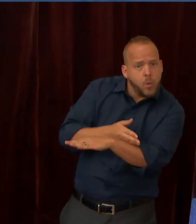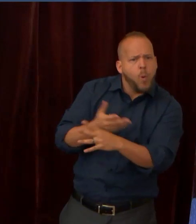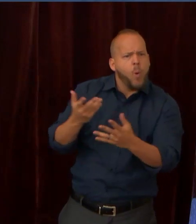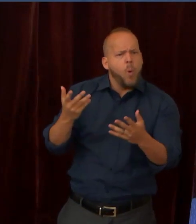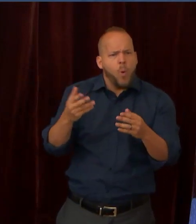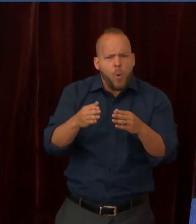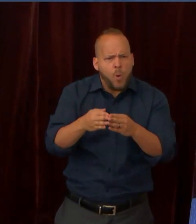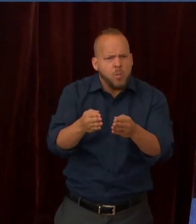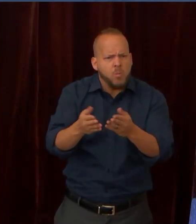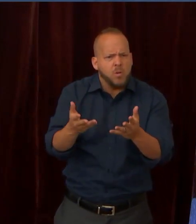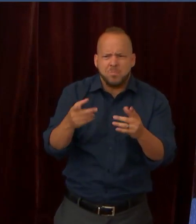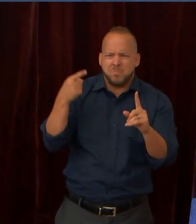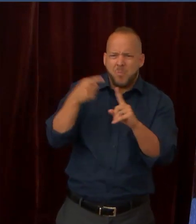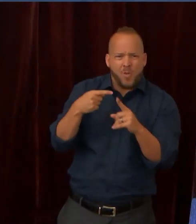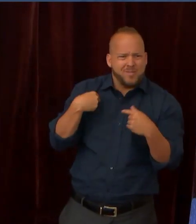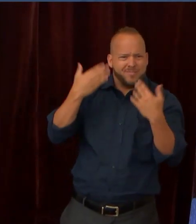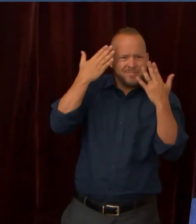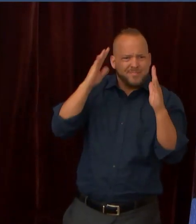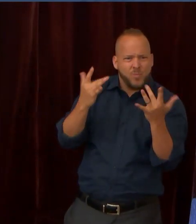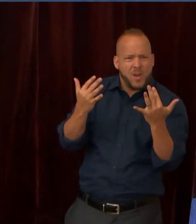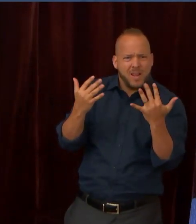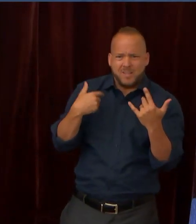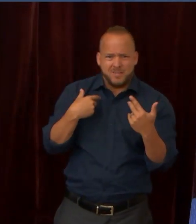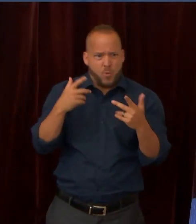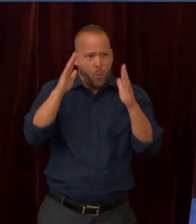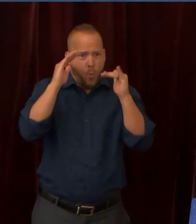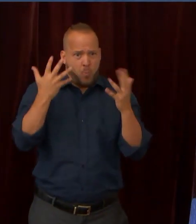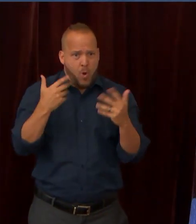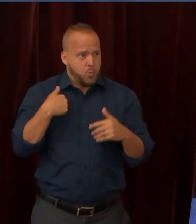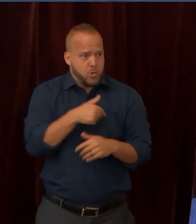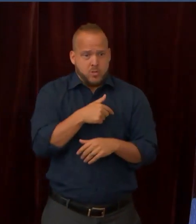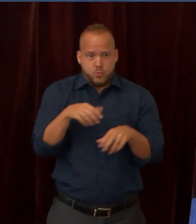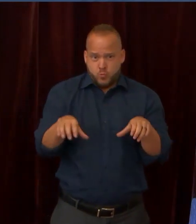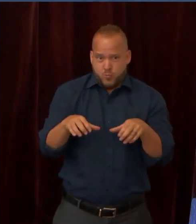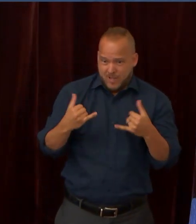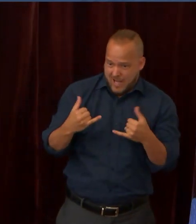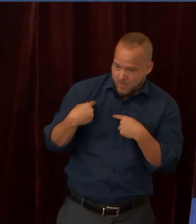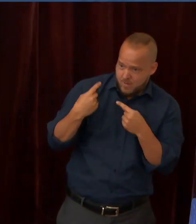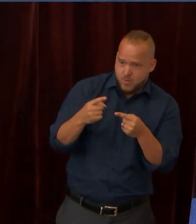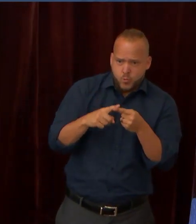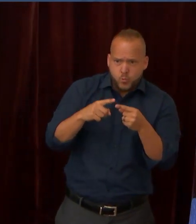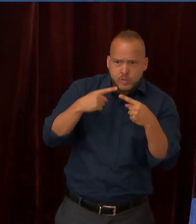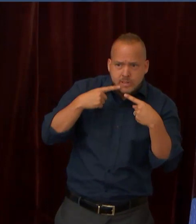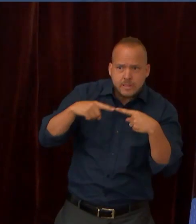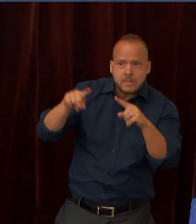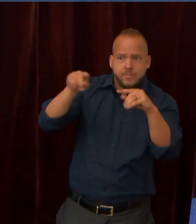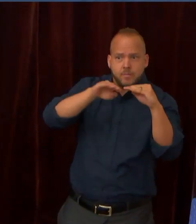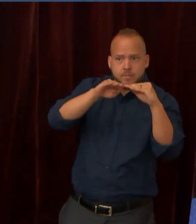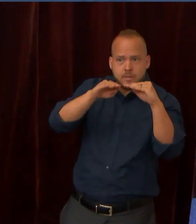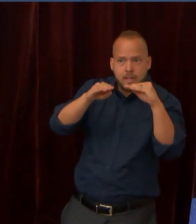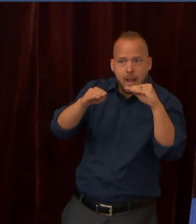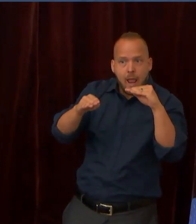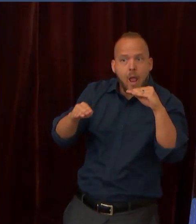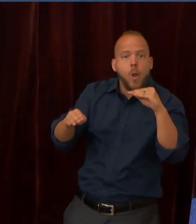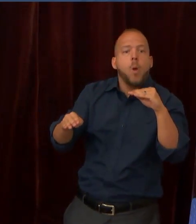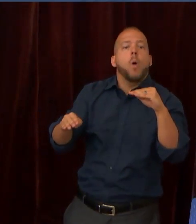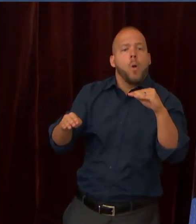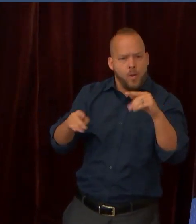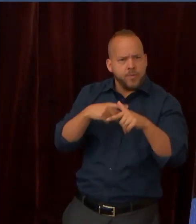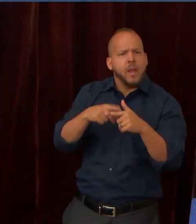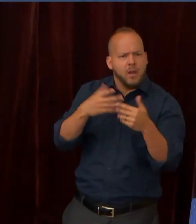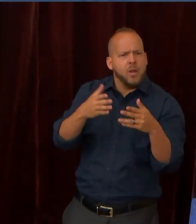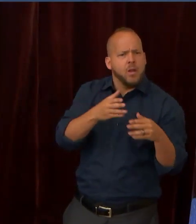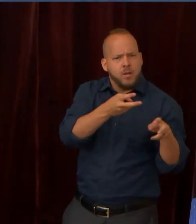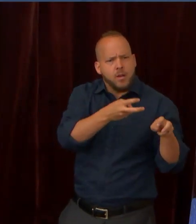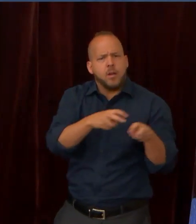successful. We're very hopeful that the new measures that we're using can be successful. And I say new because,